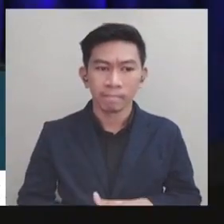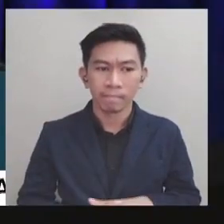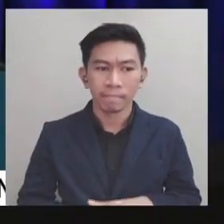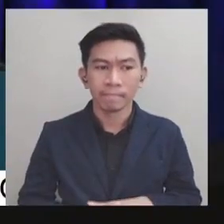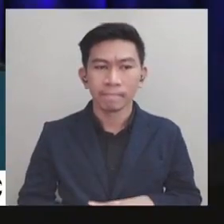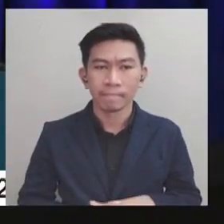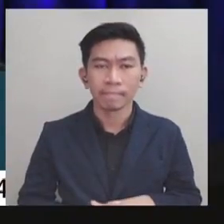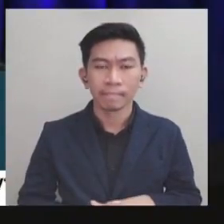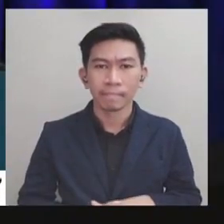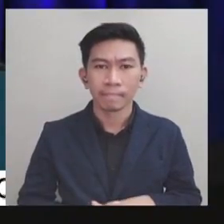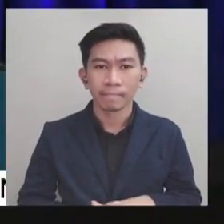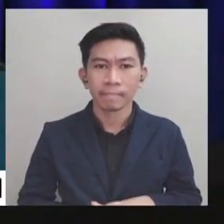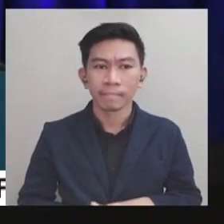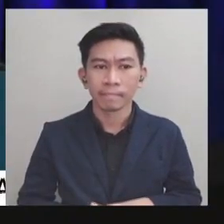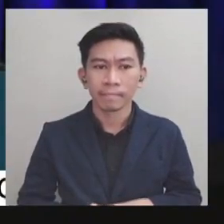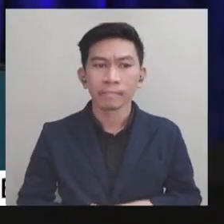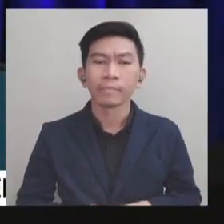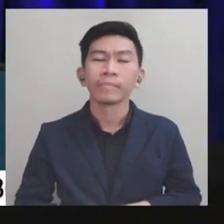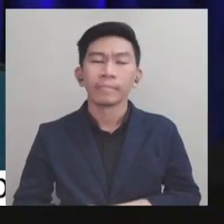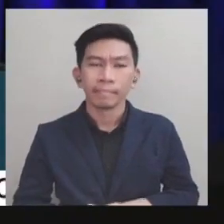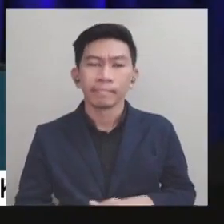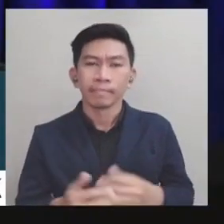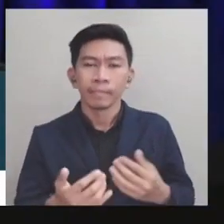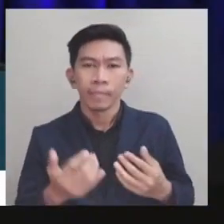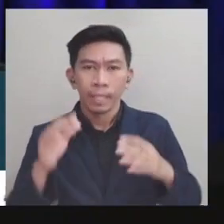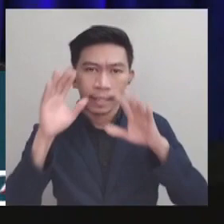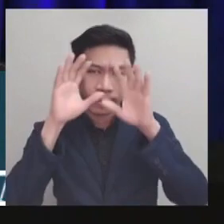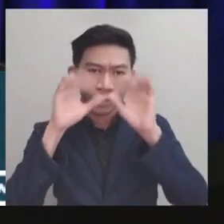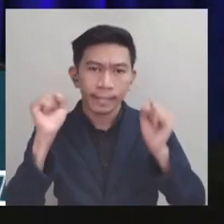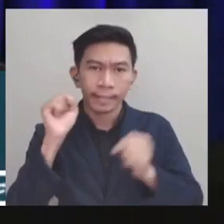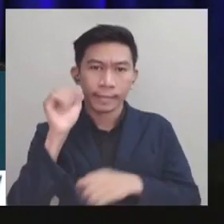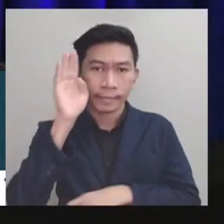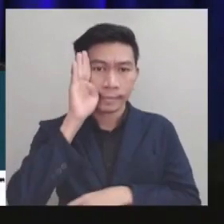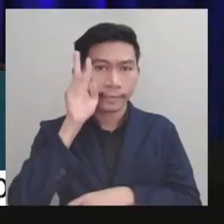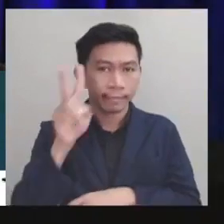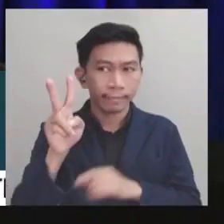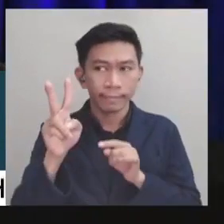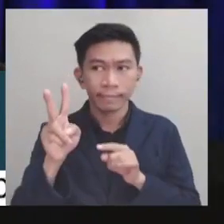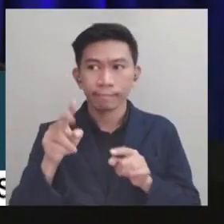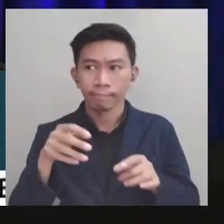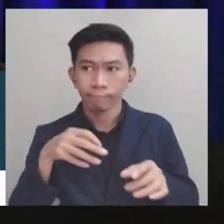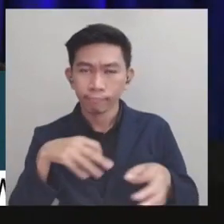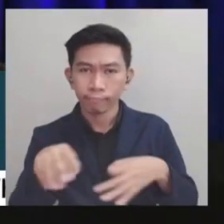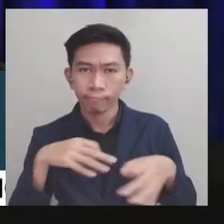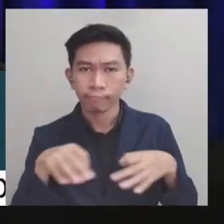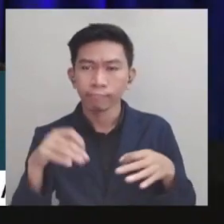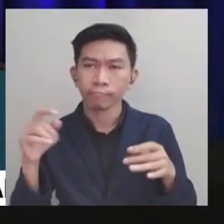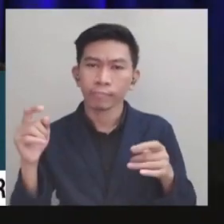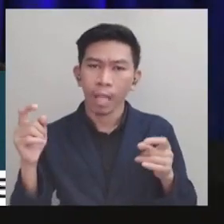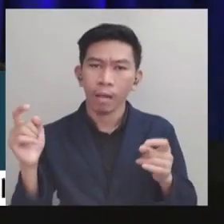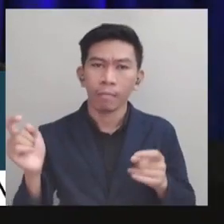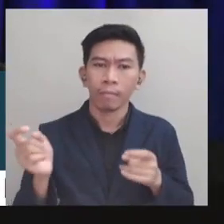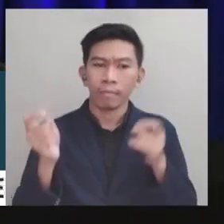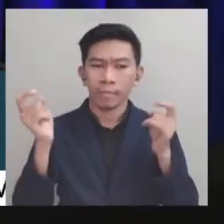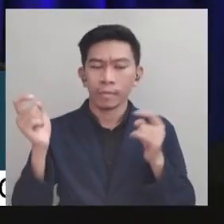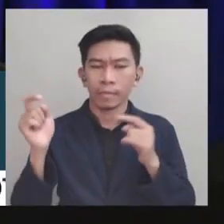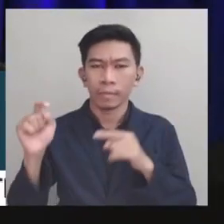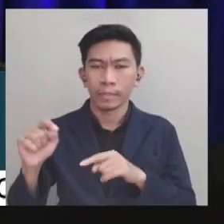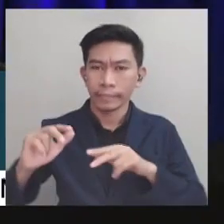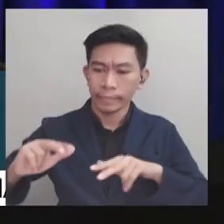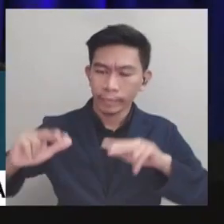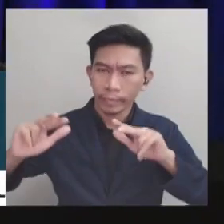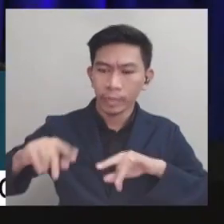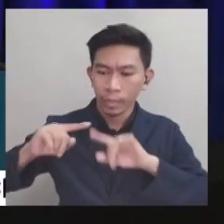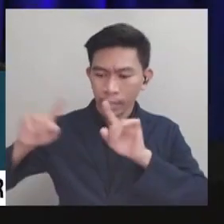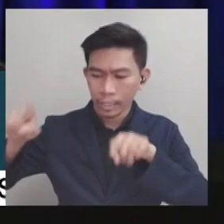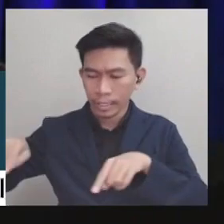Carmina, good afternoon. President Ferdinand Marcos Jr. described the ceremonial signing of these three contract packages